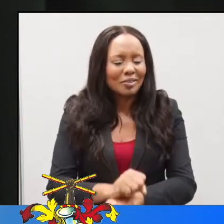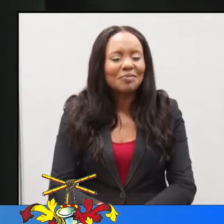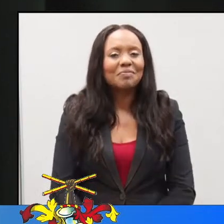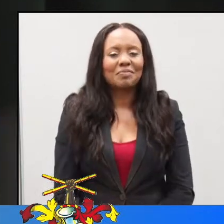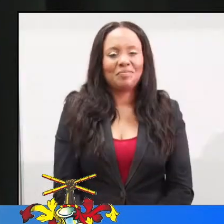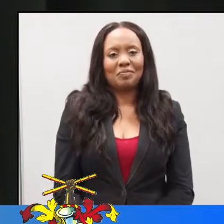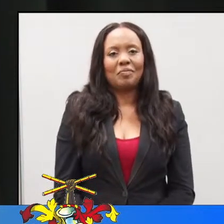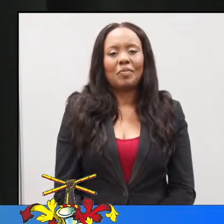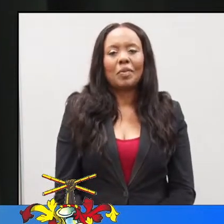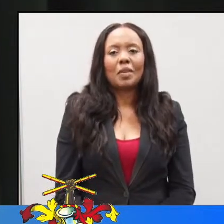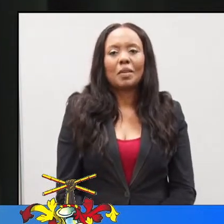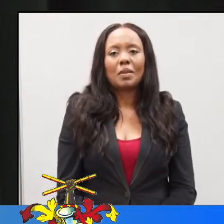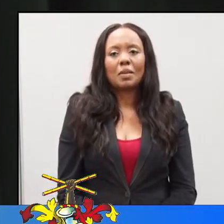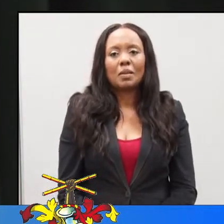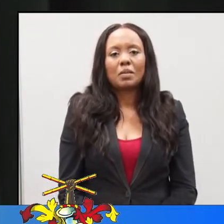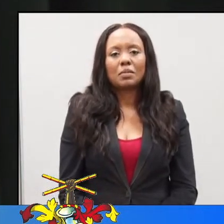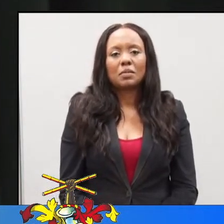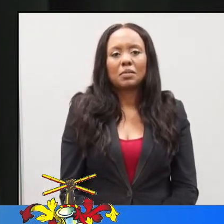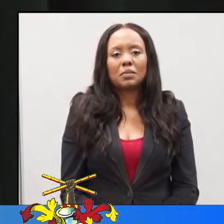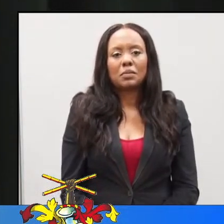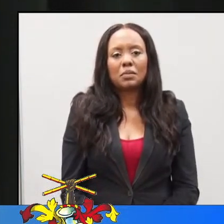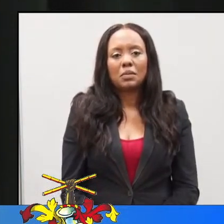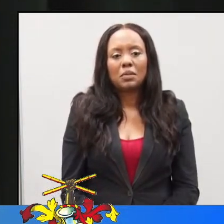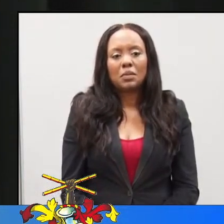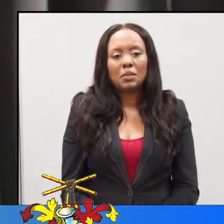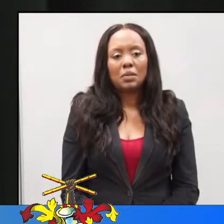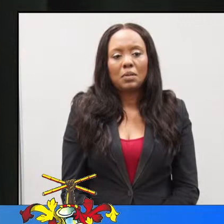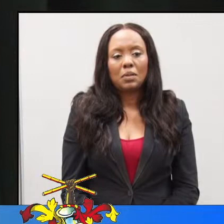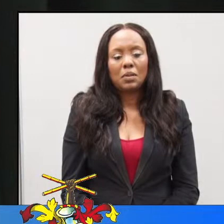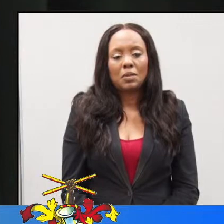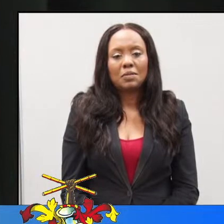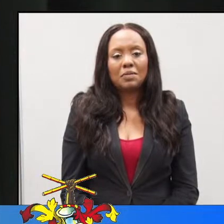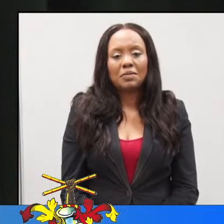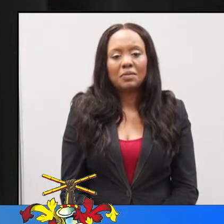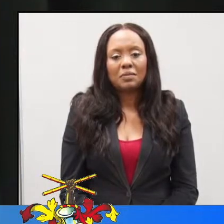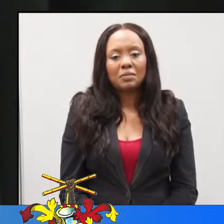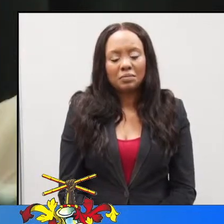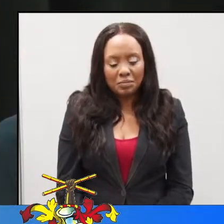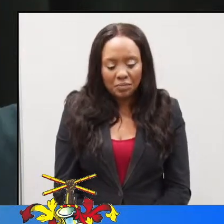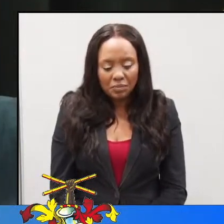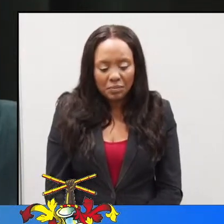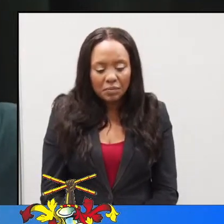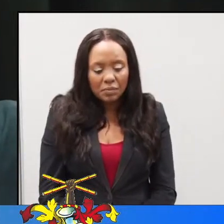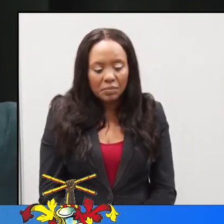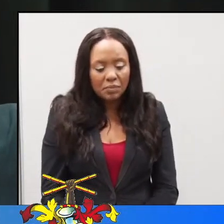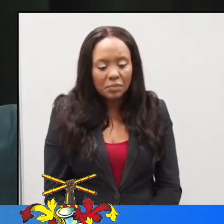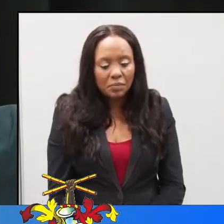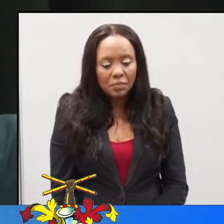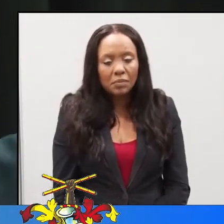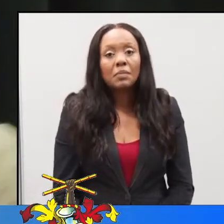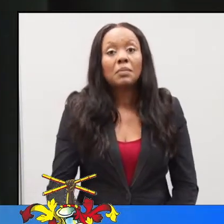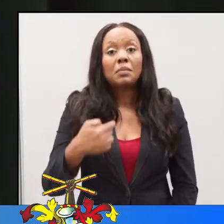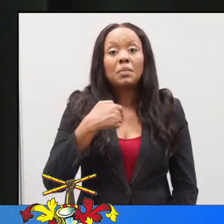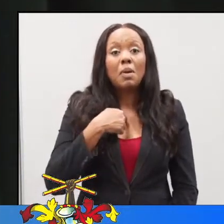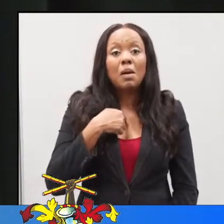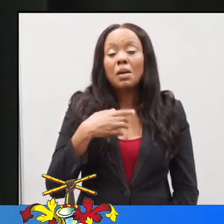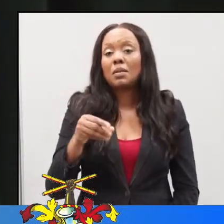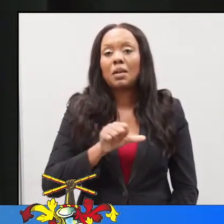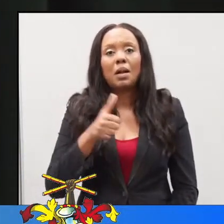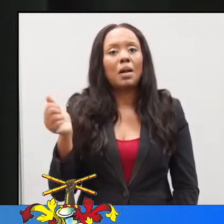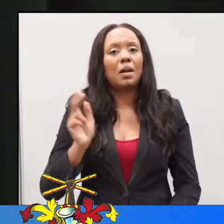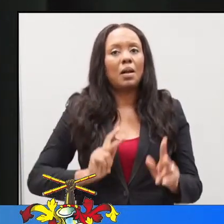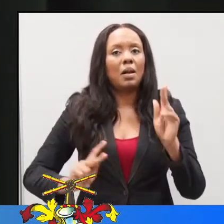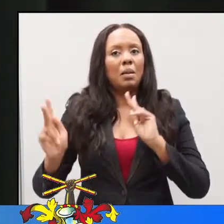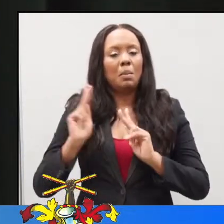Road Consortium, LMI Group International, through its chairman and CEO, Mr. Lawrence M. Schindel, and I are